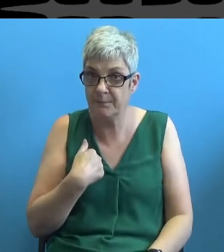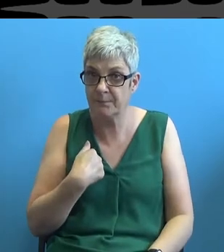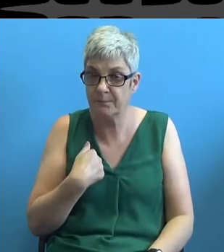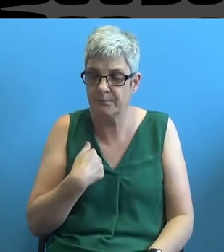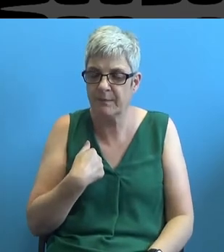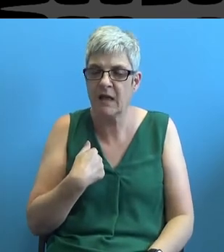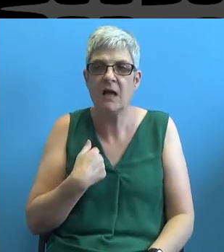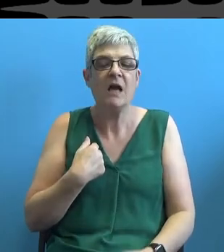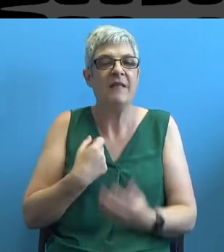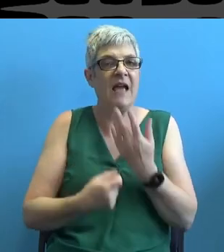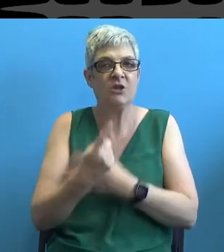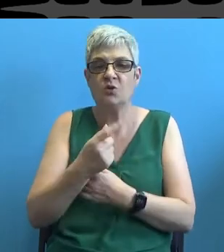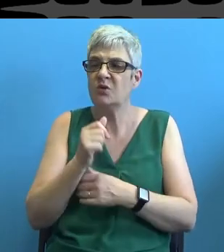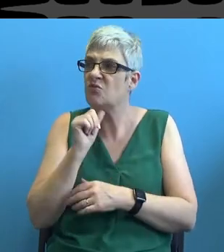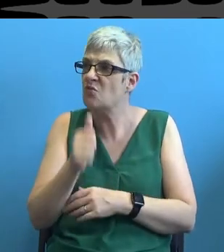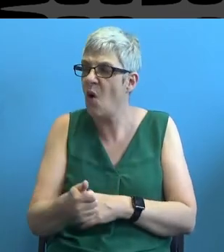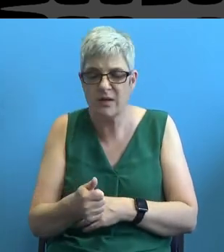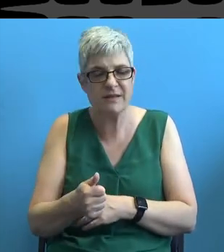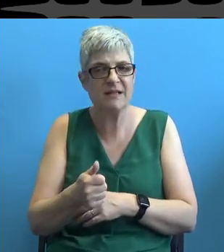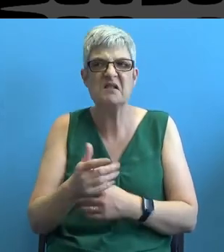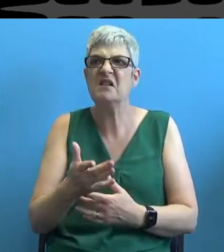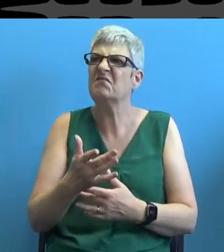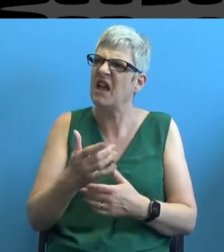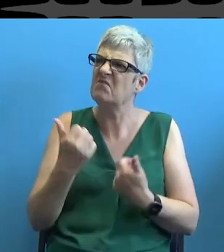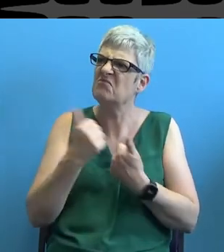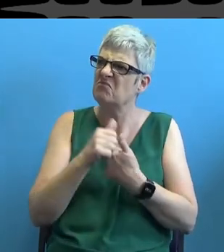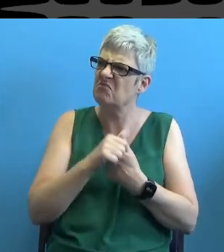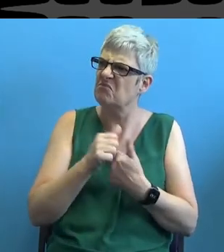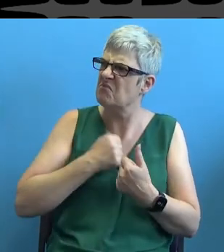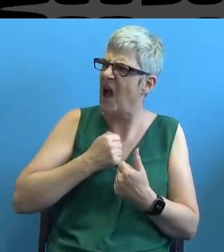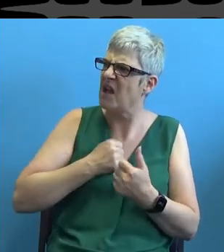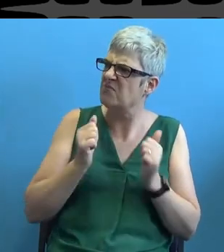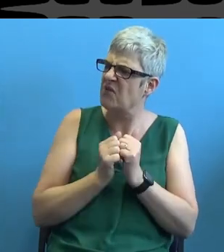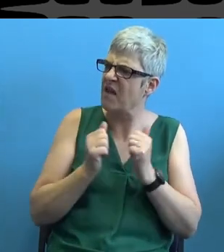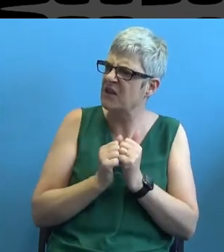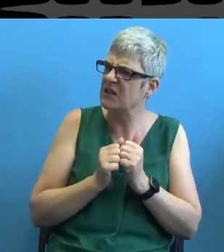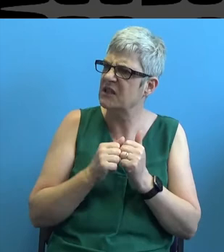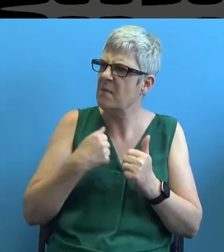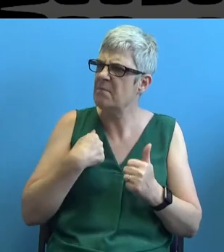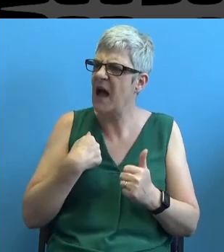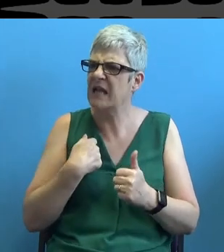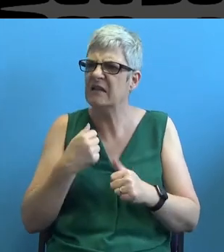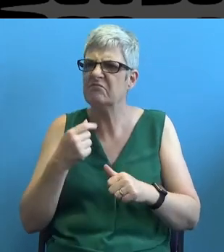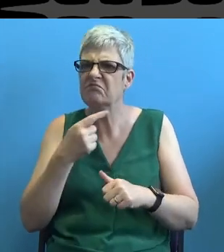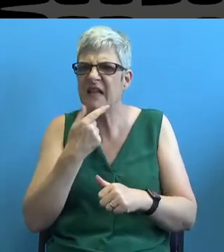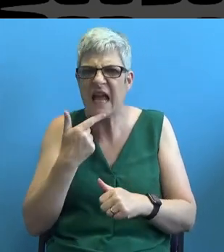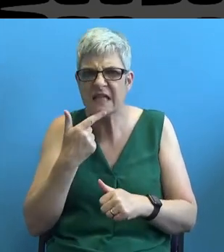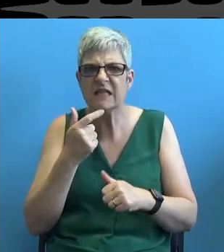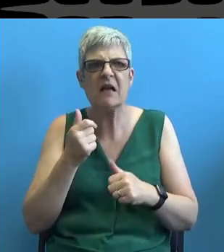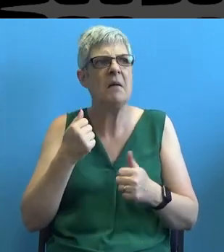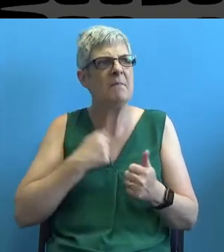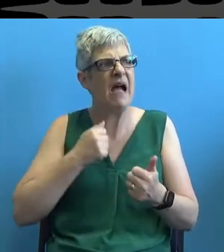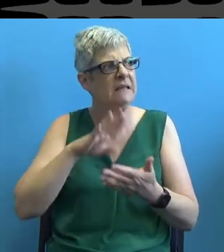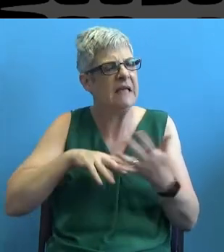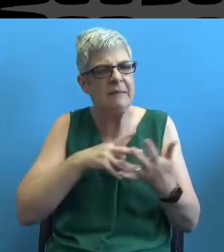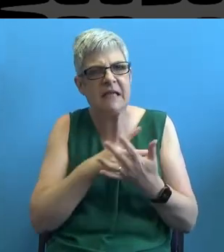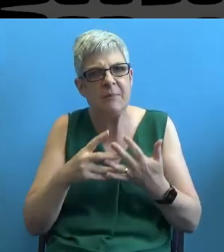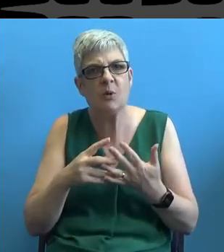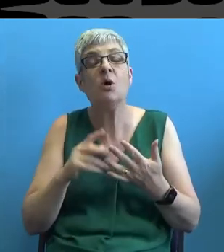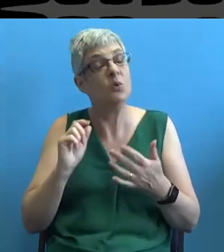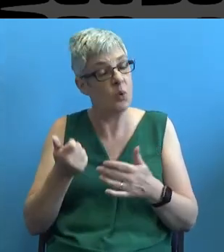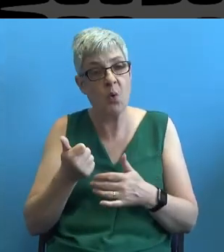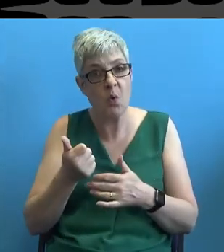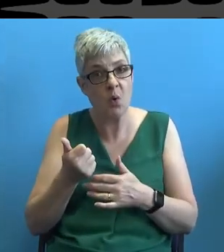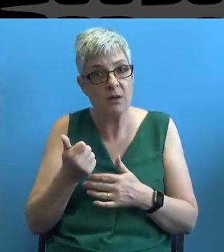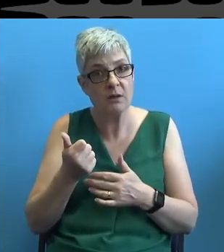my preference, my taste? Does it fit in with my timetable? But rather, does God's mercy mean